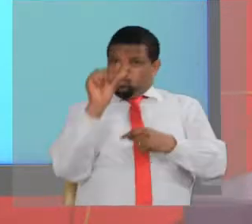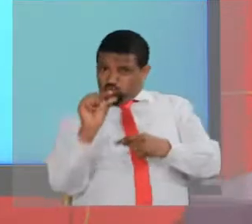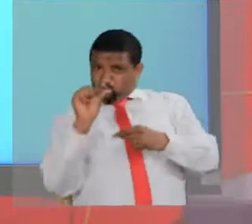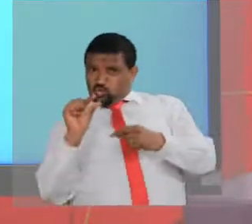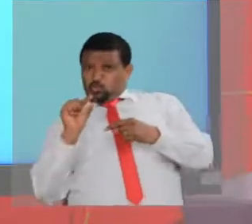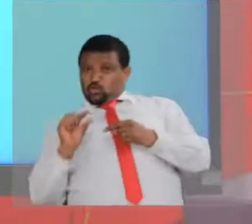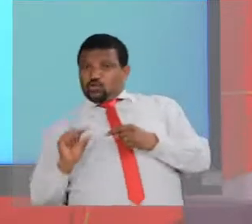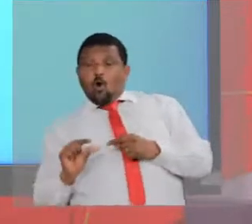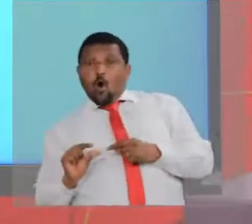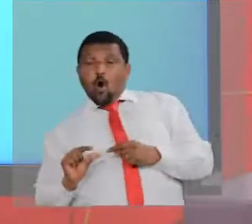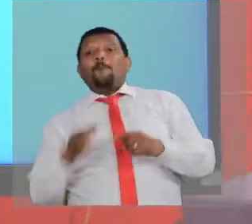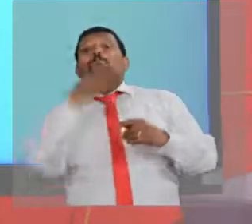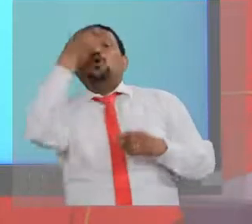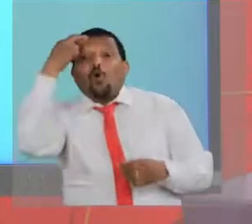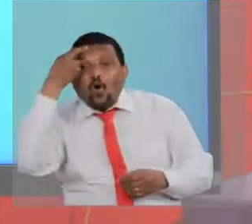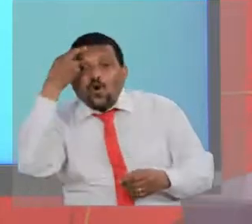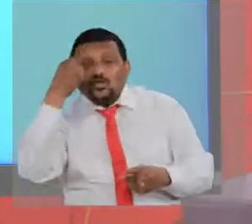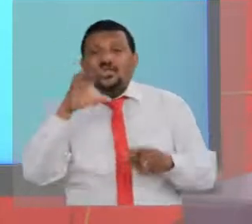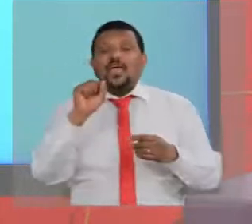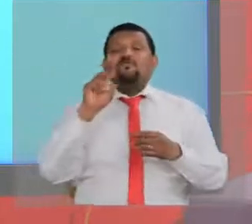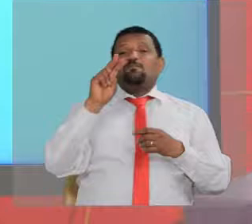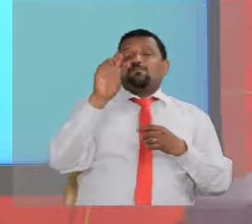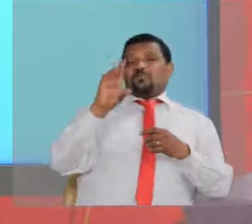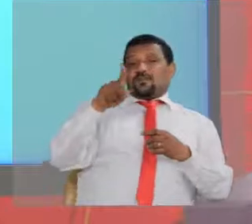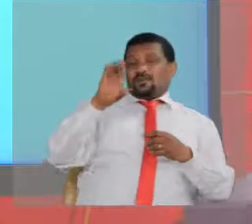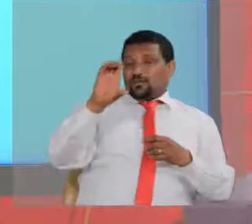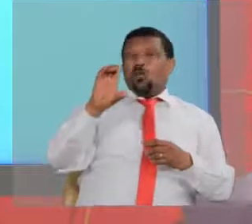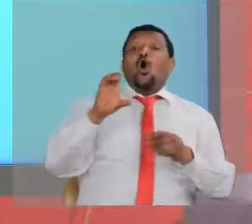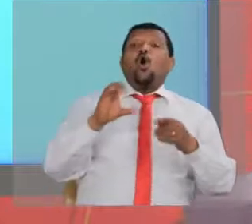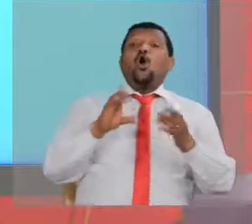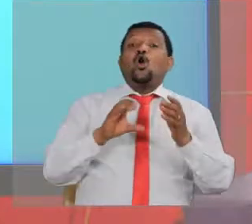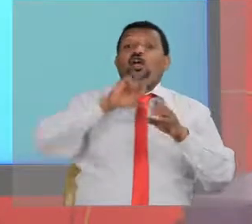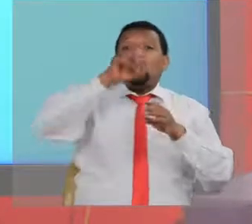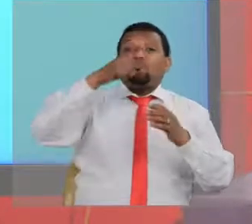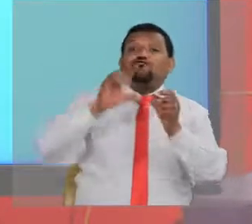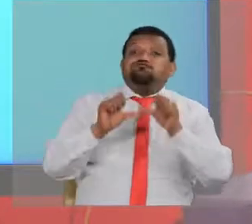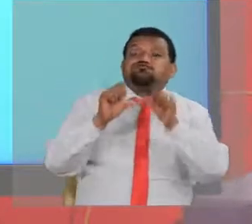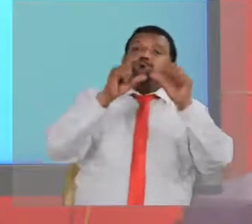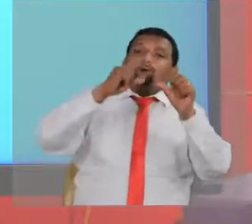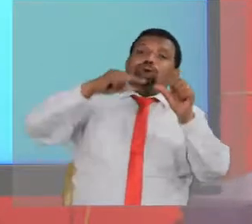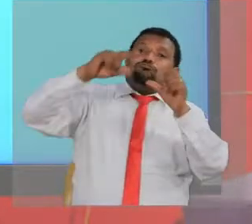and smaller because the ABC curve continually declines,